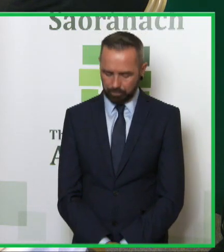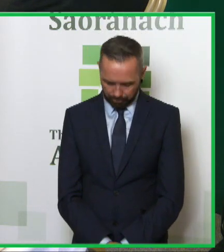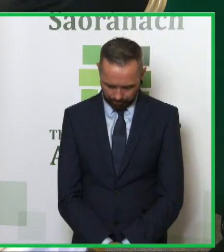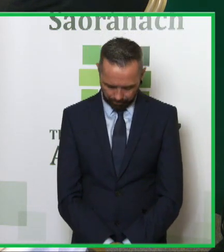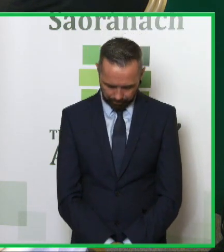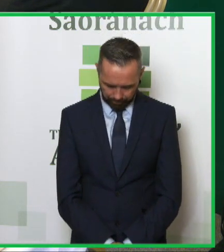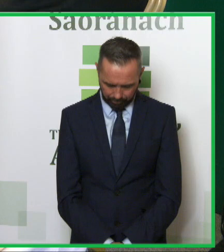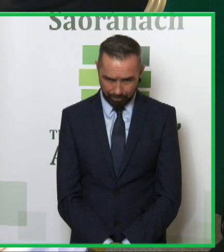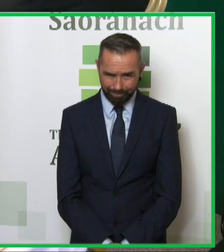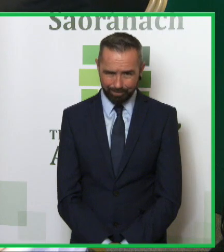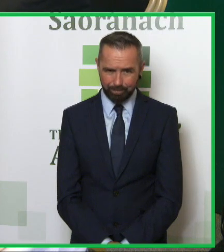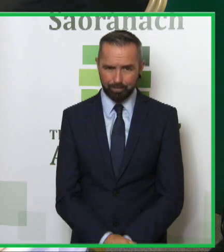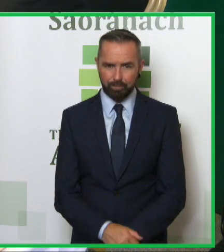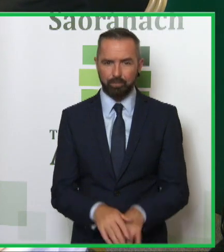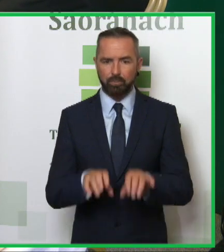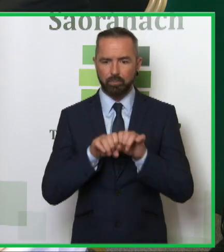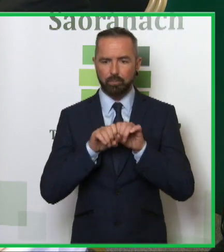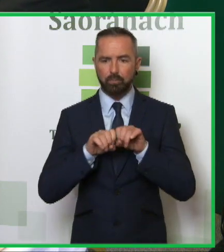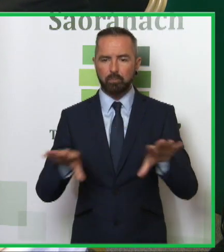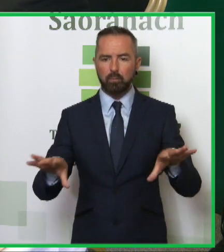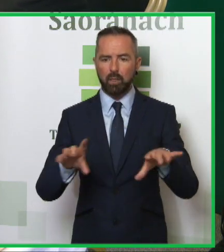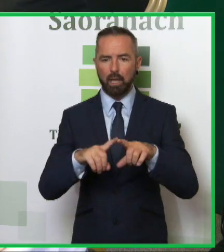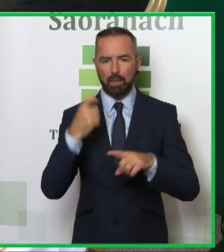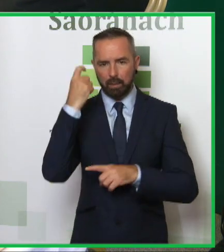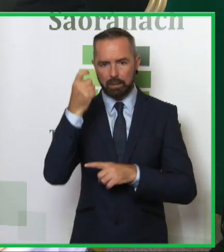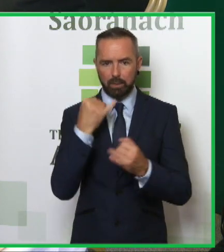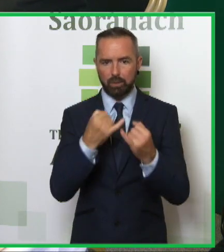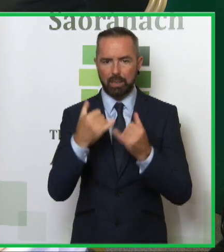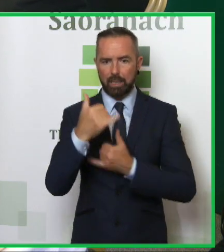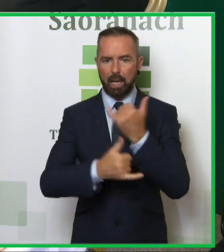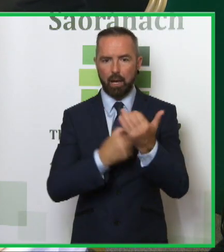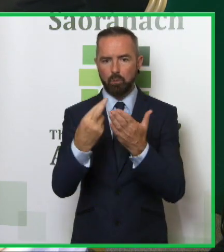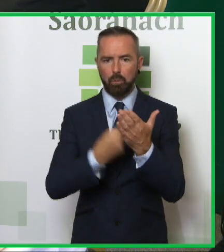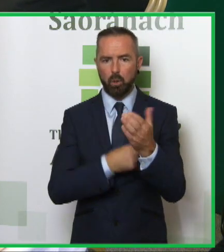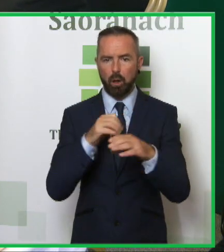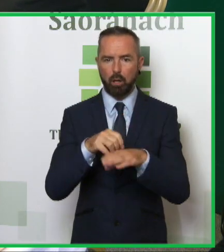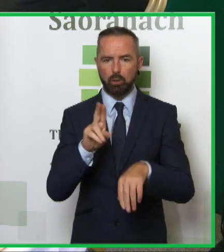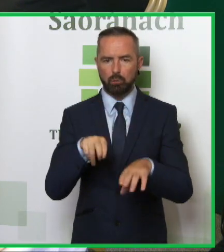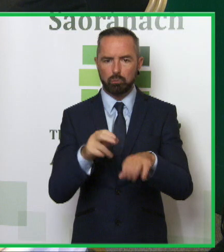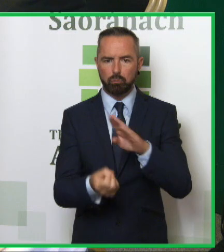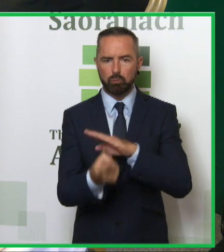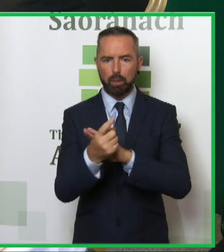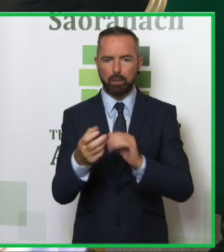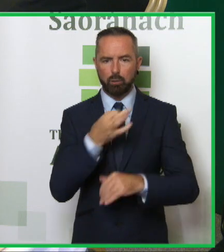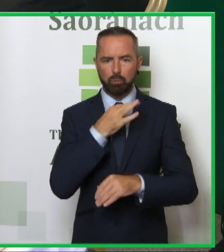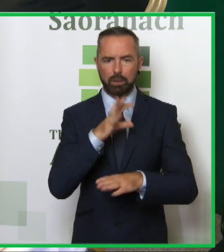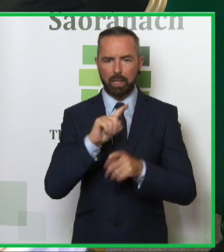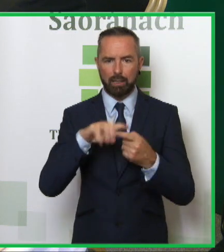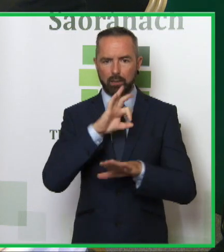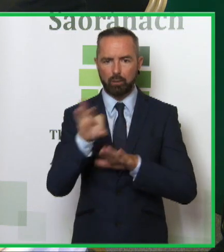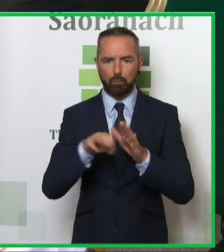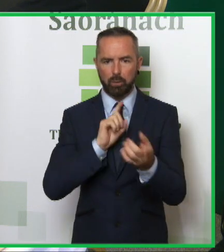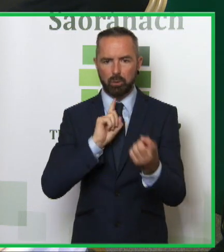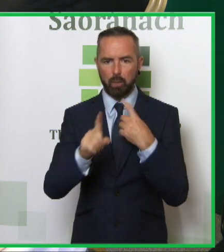something like that. So publish and consider and publish a detailed annual report on trends and risks and the government's responses to